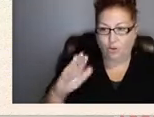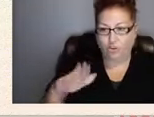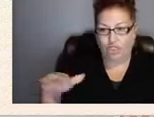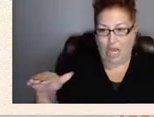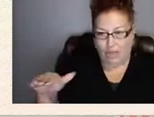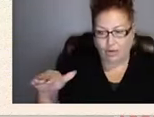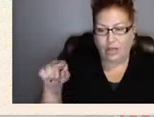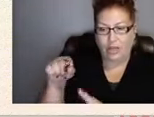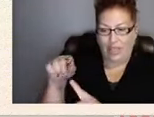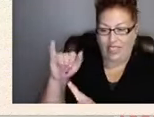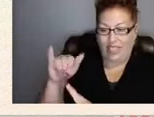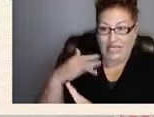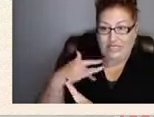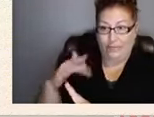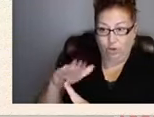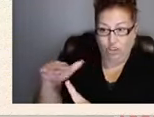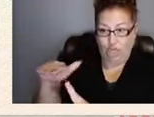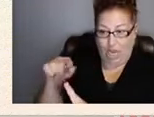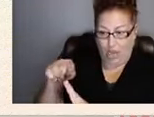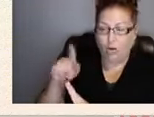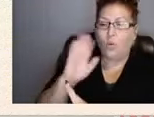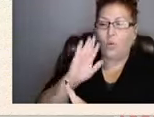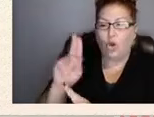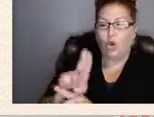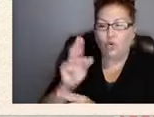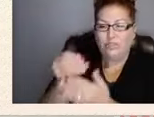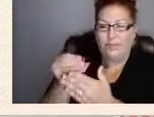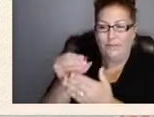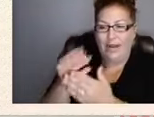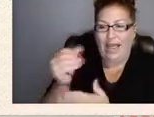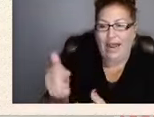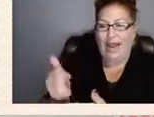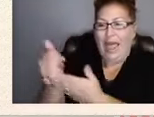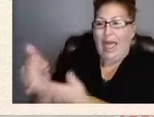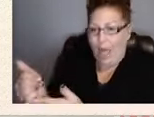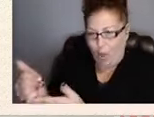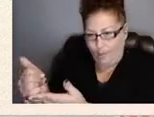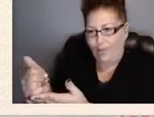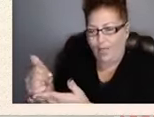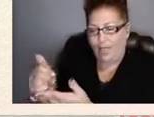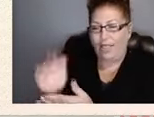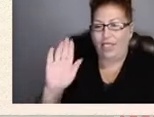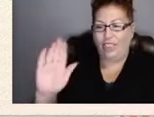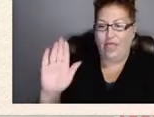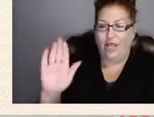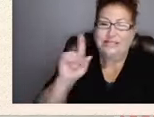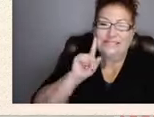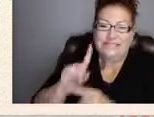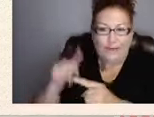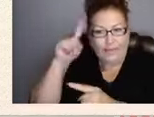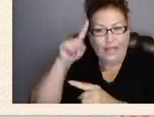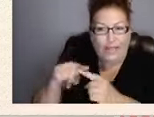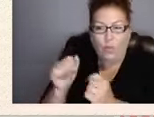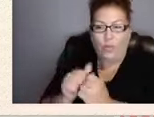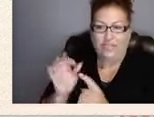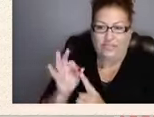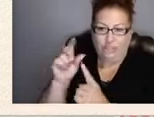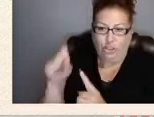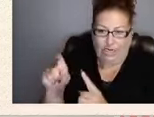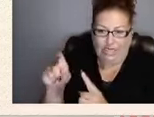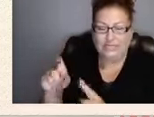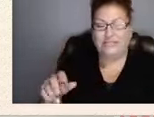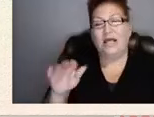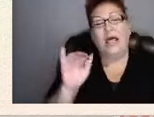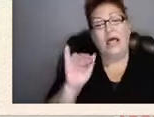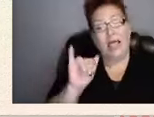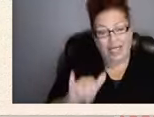typical child will use the money and help their sibling with special needs. And that